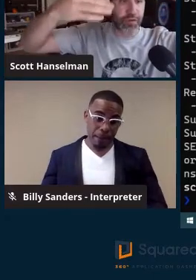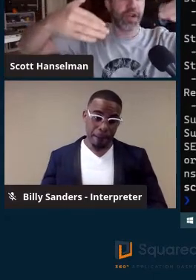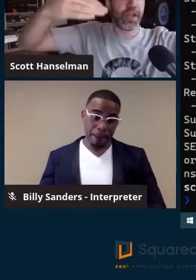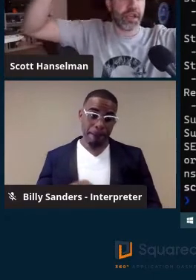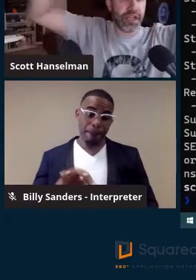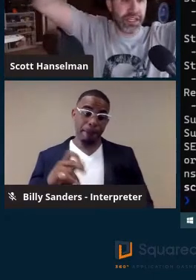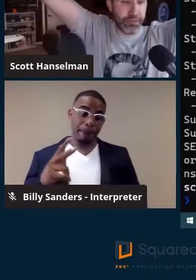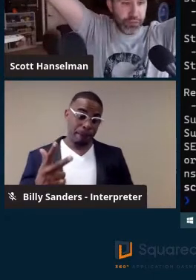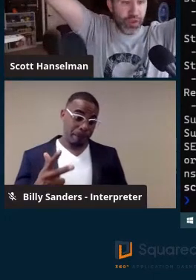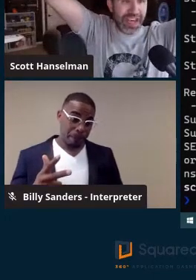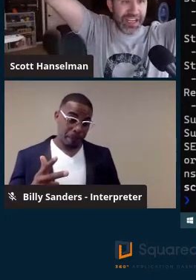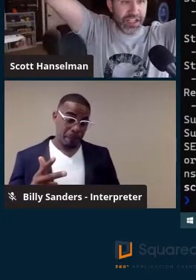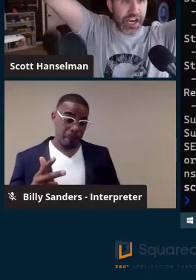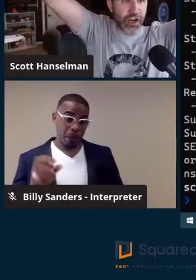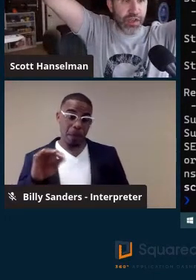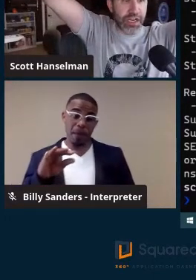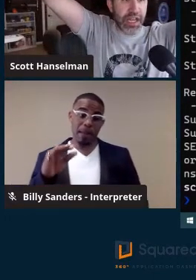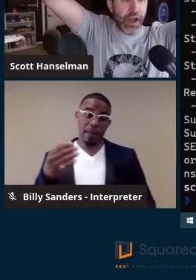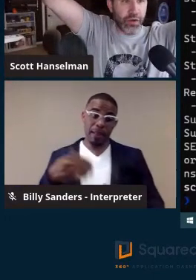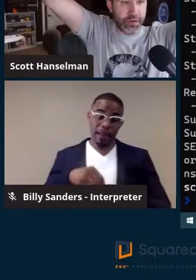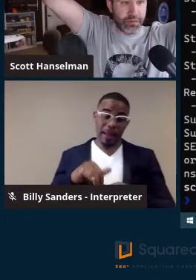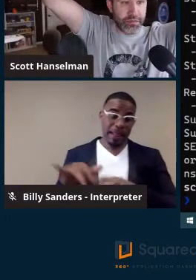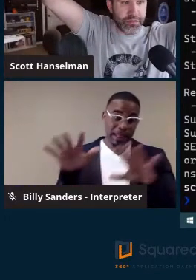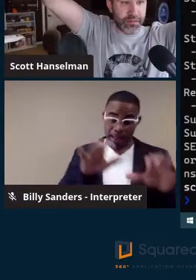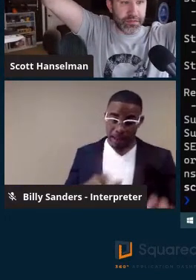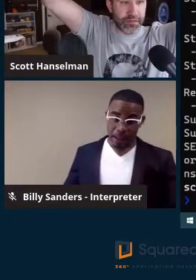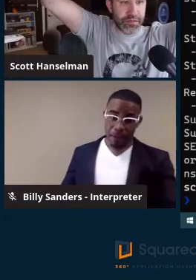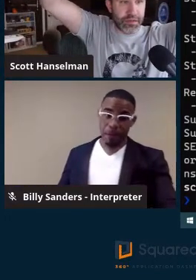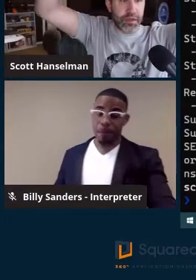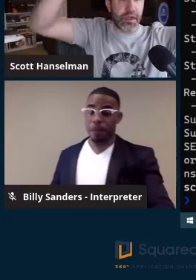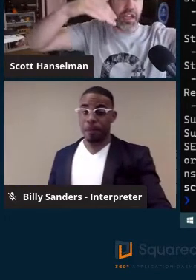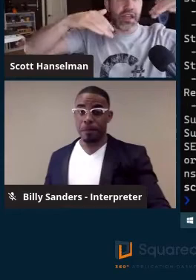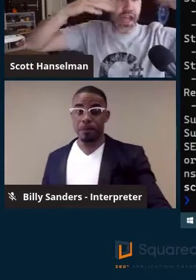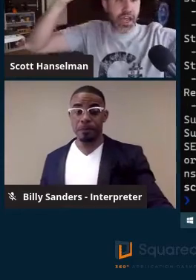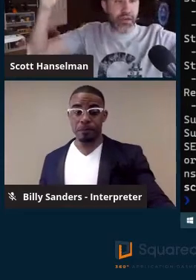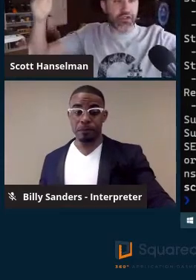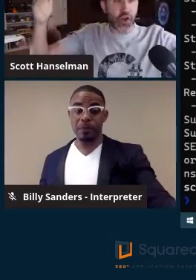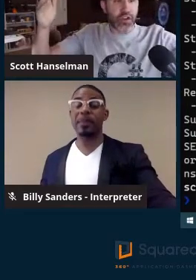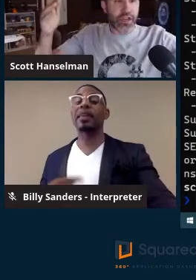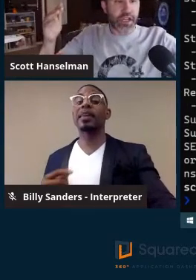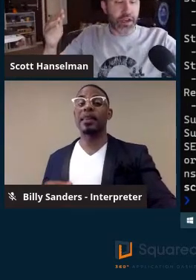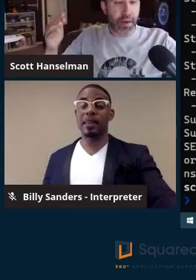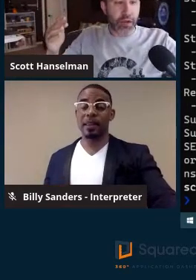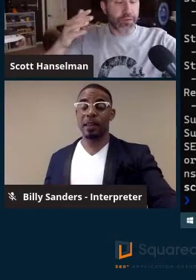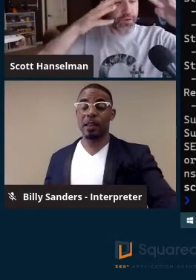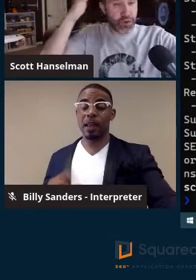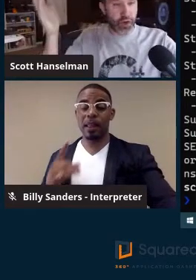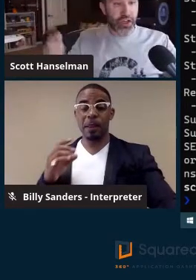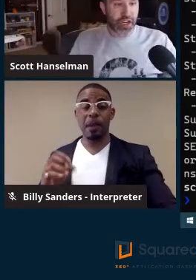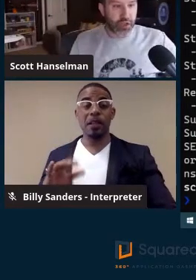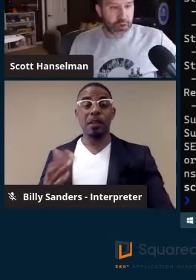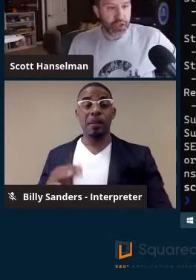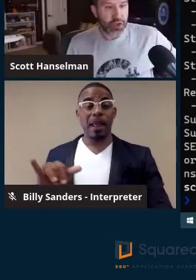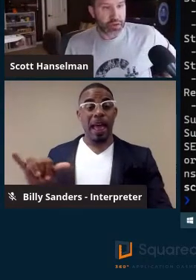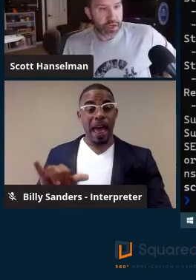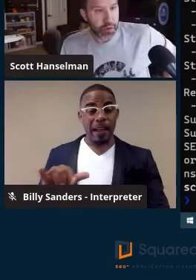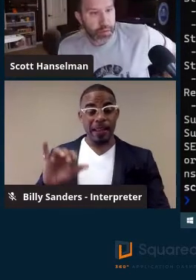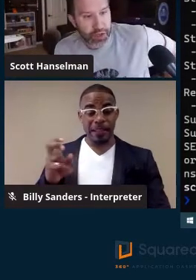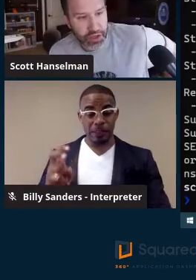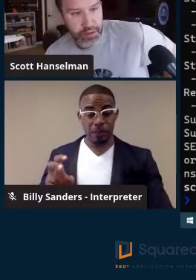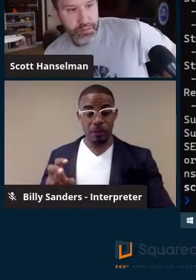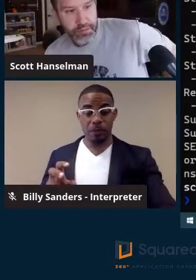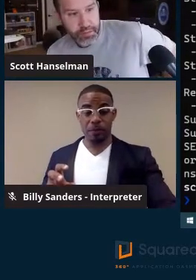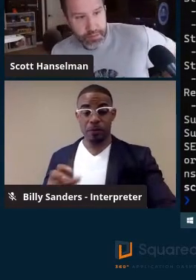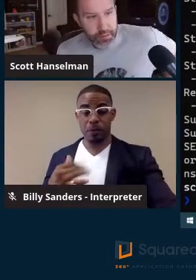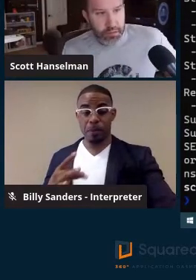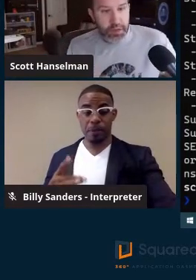Step three, put that container in the cloud. And then start thinking about some of those architectural issues that we were